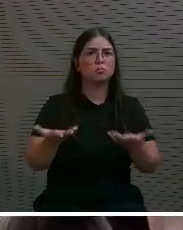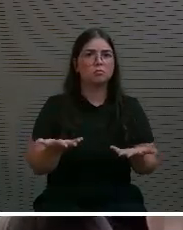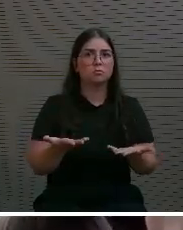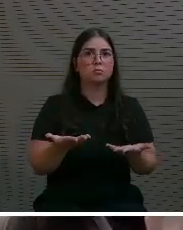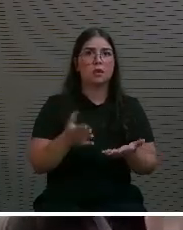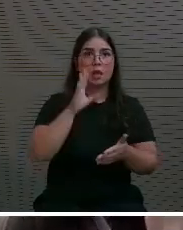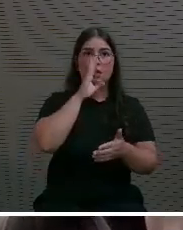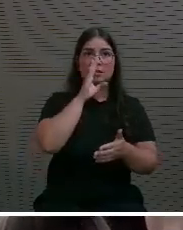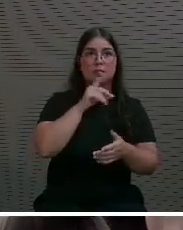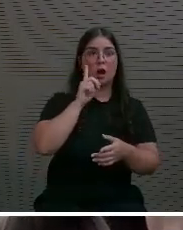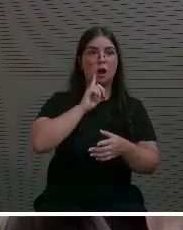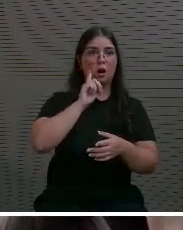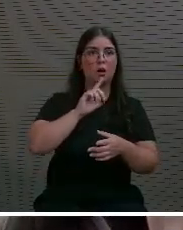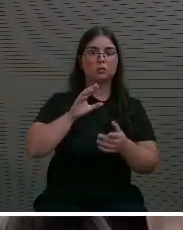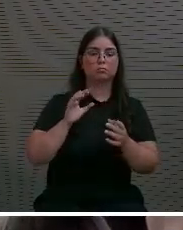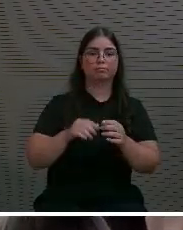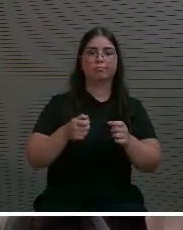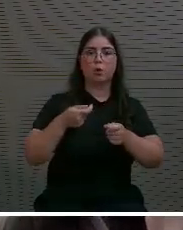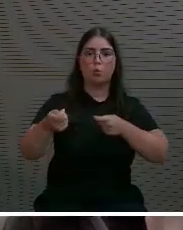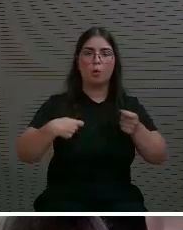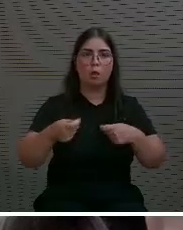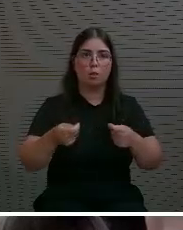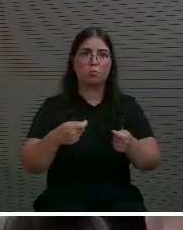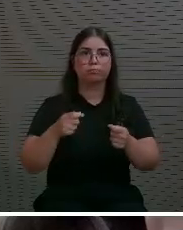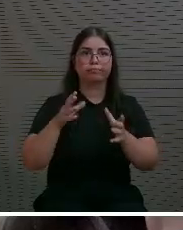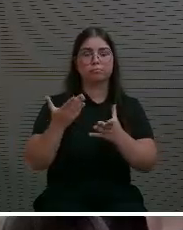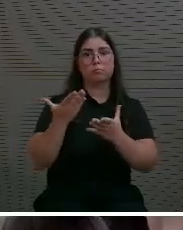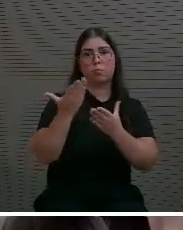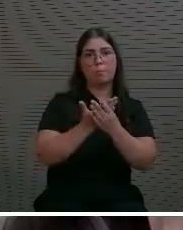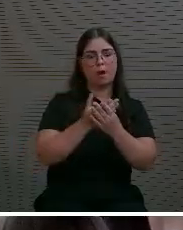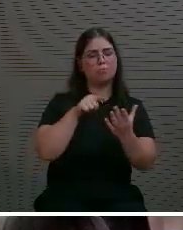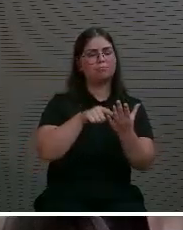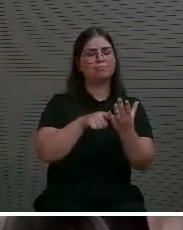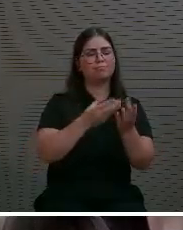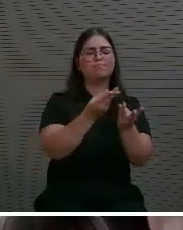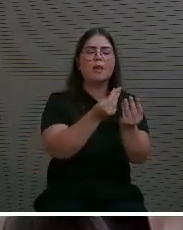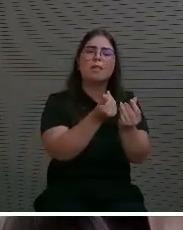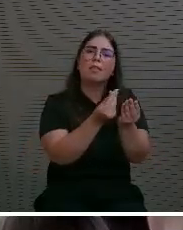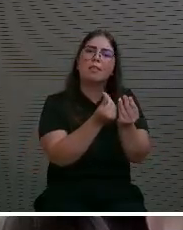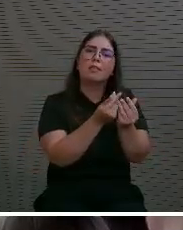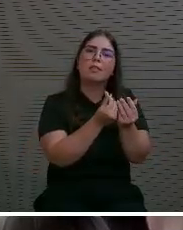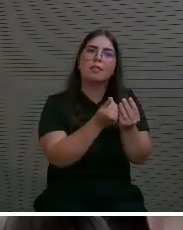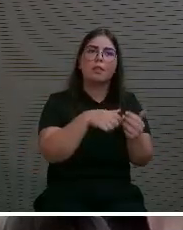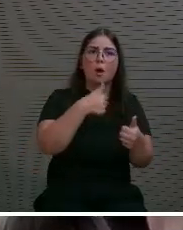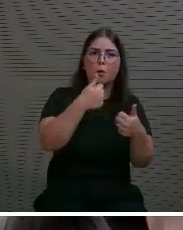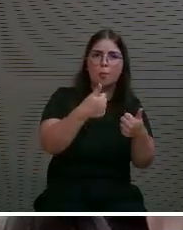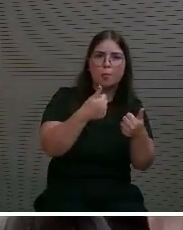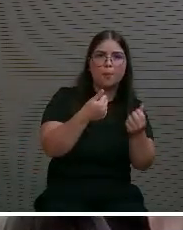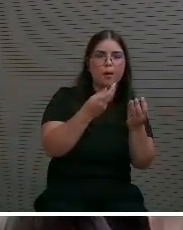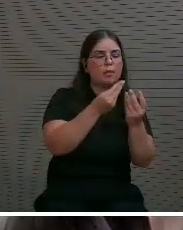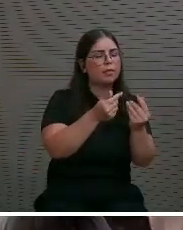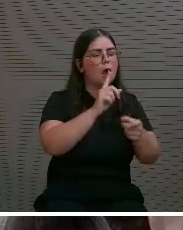of the time she's looking for the quality of the dress. Is it a good one? Does it look good on me? She doesn't want to know how it was